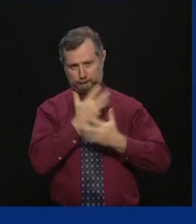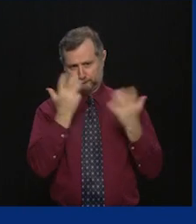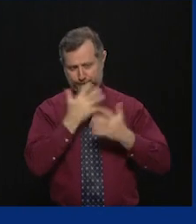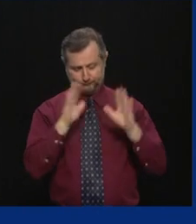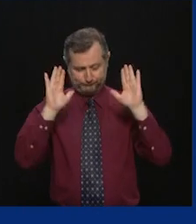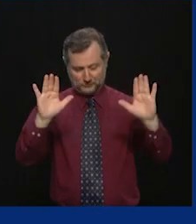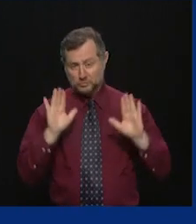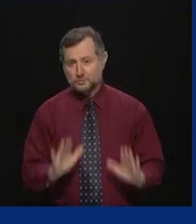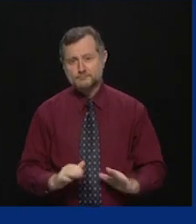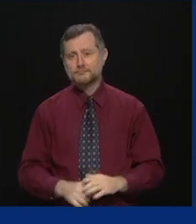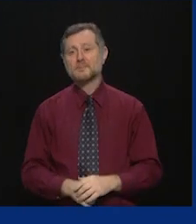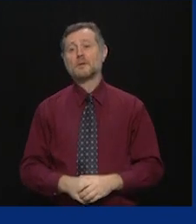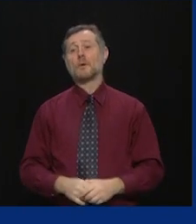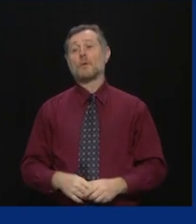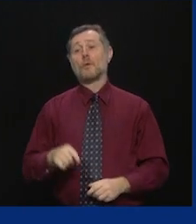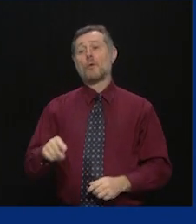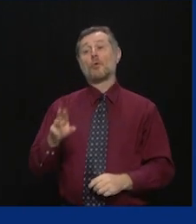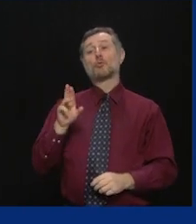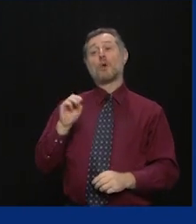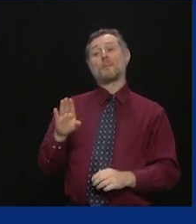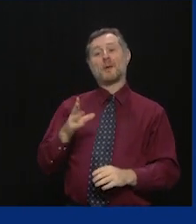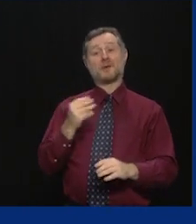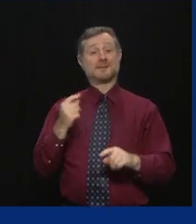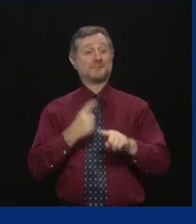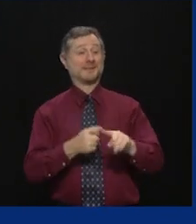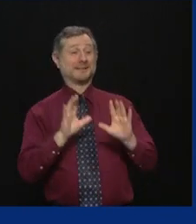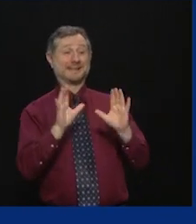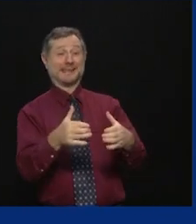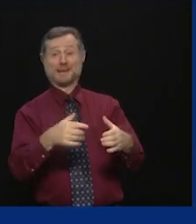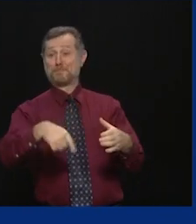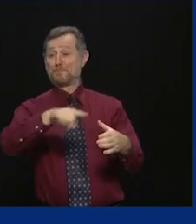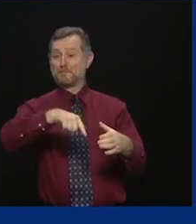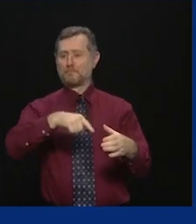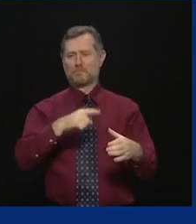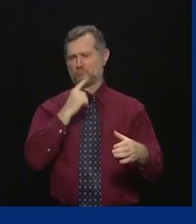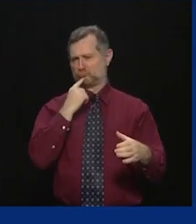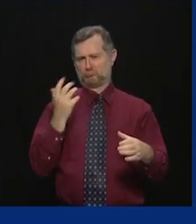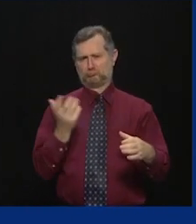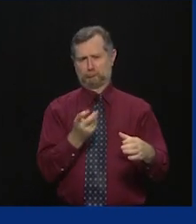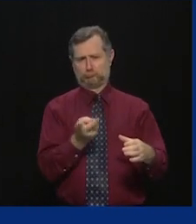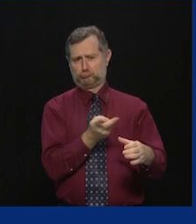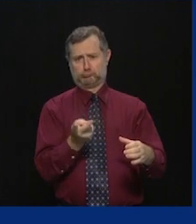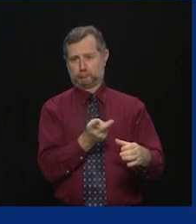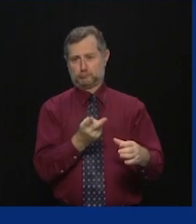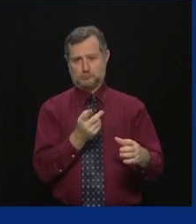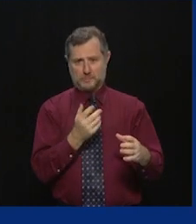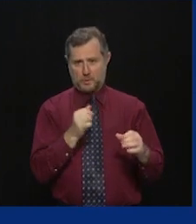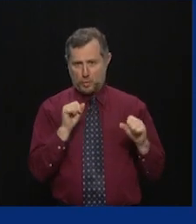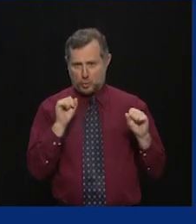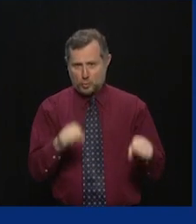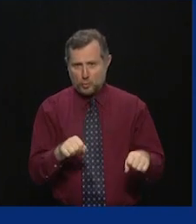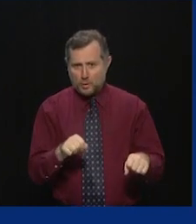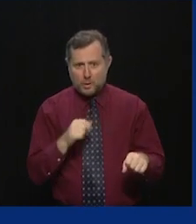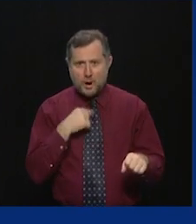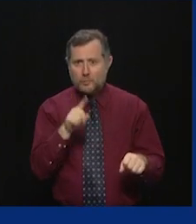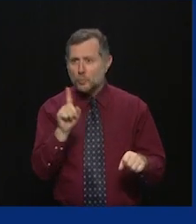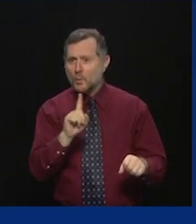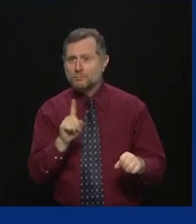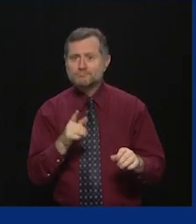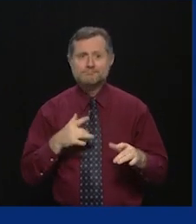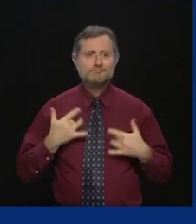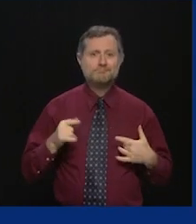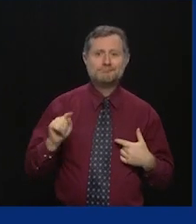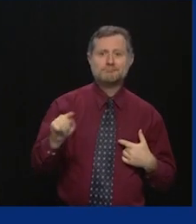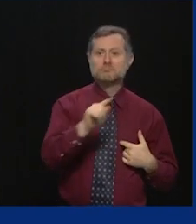think Rob and you and the Constellation team, you could have planted a flag anywhere for this headquarters. You could have stayed where you were, gone anywhere. You're a global company. You're a Fortune